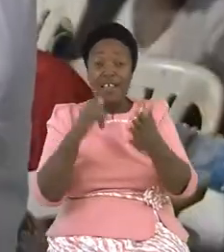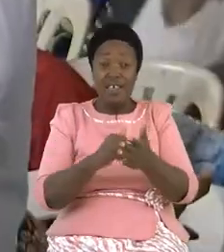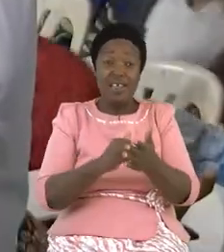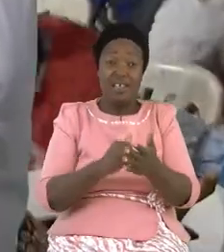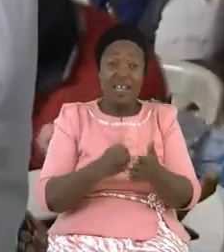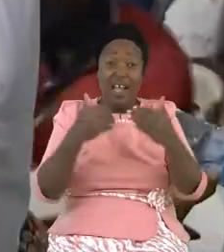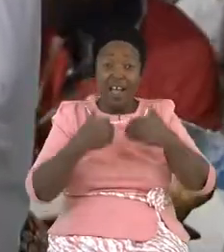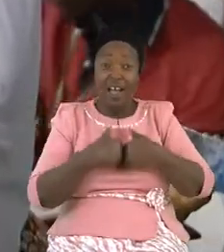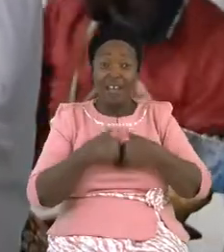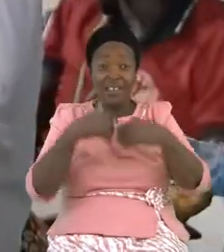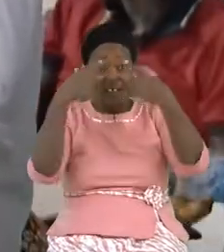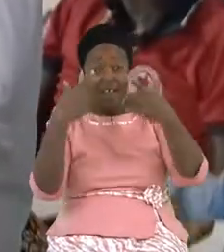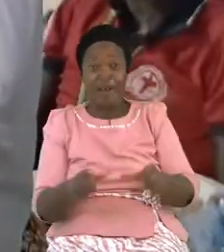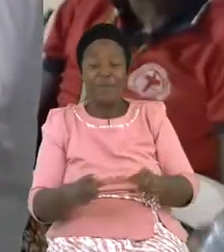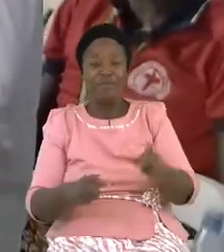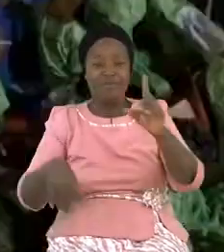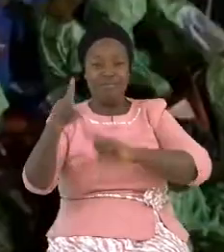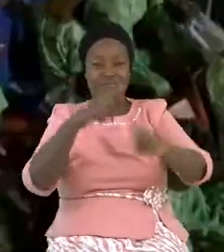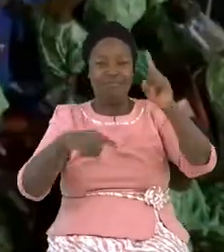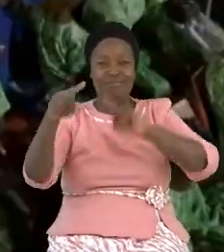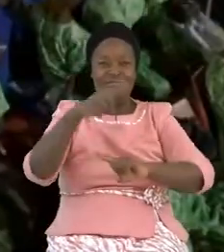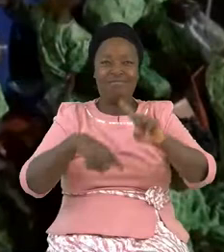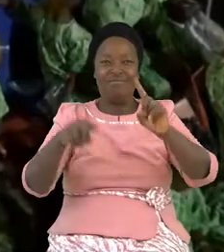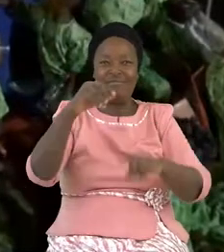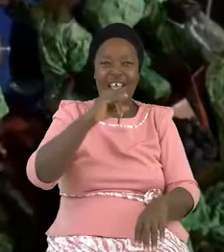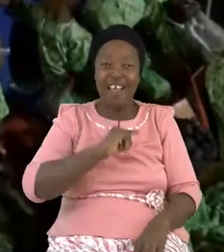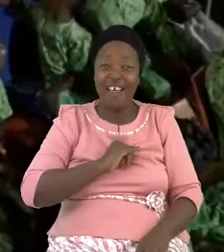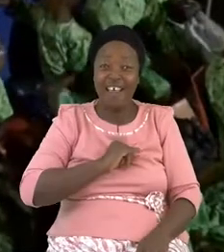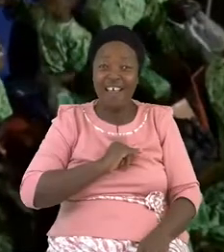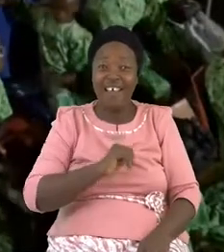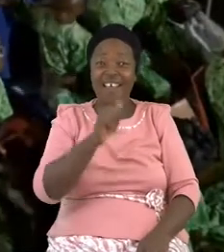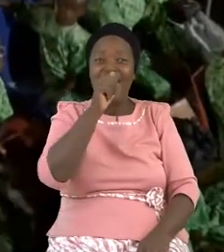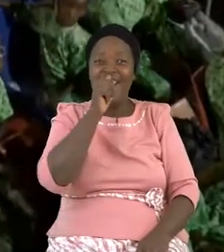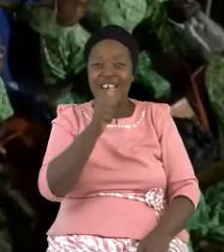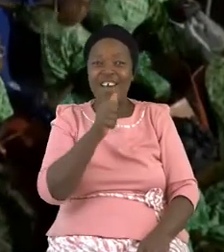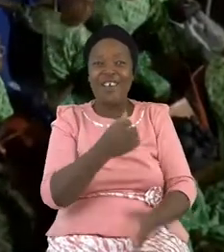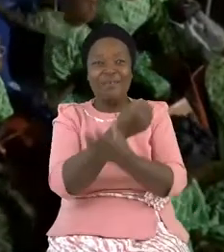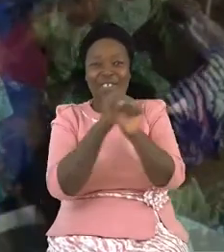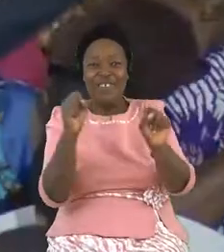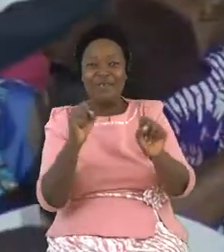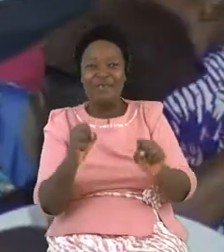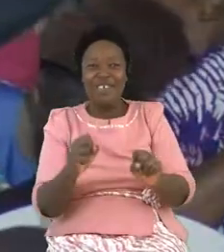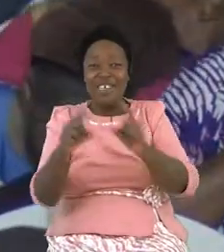Say, I am saved. Say, I am forgiven.